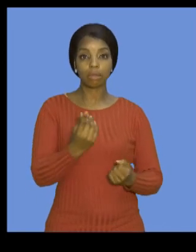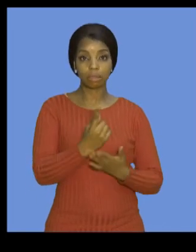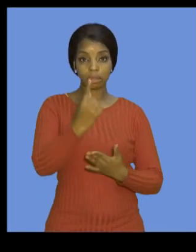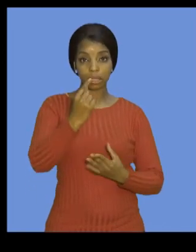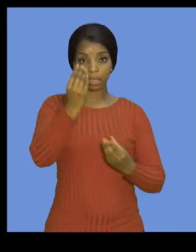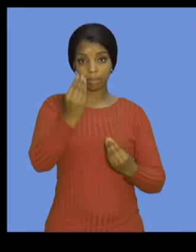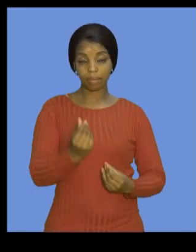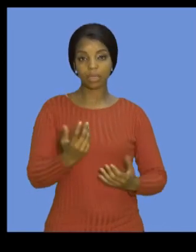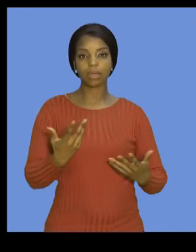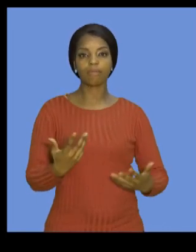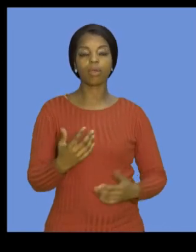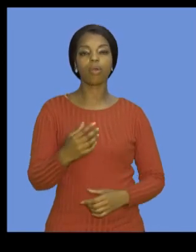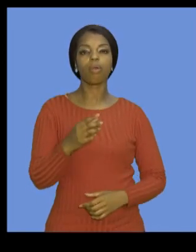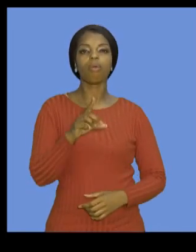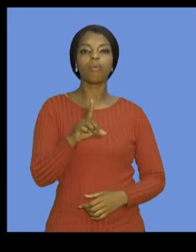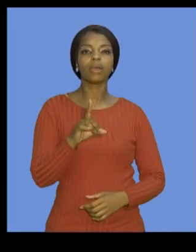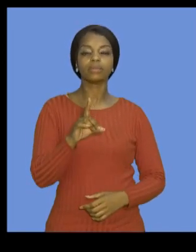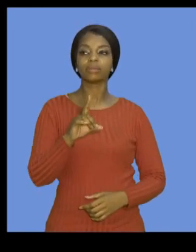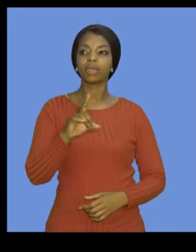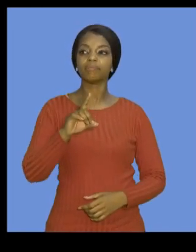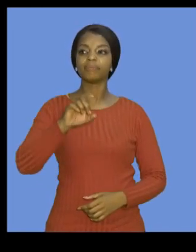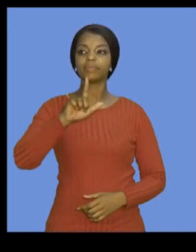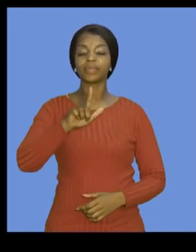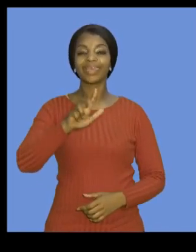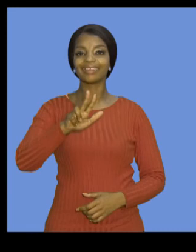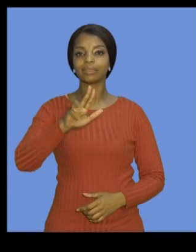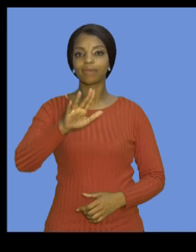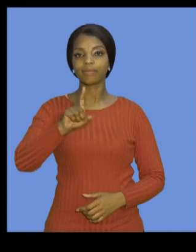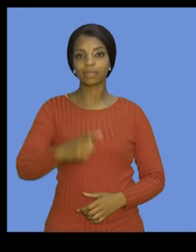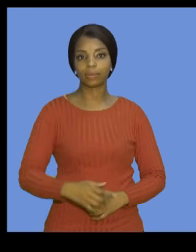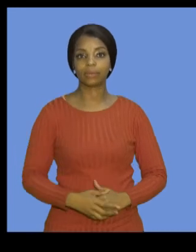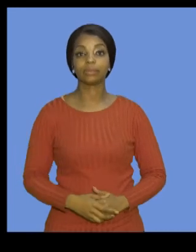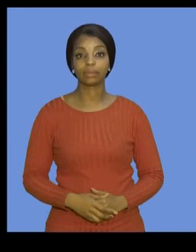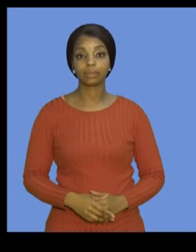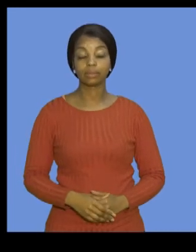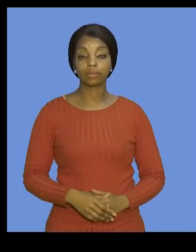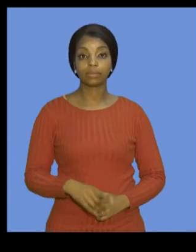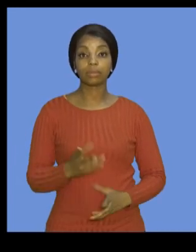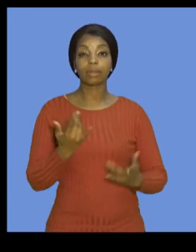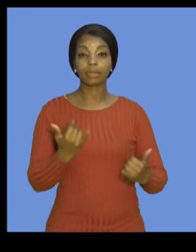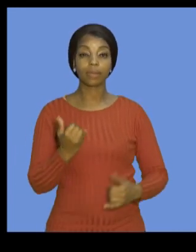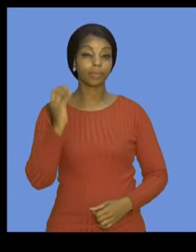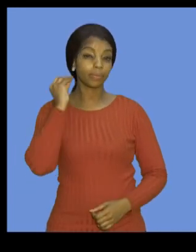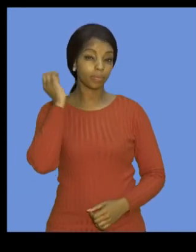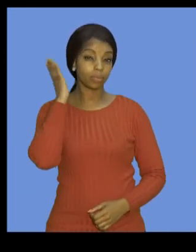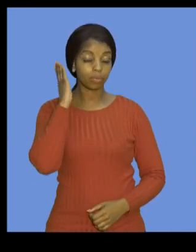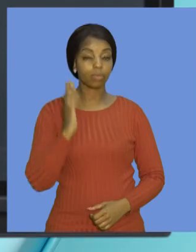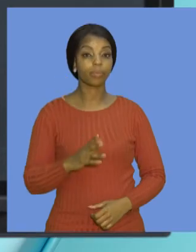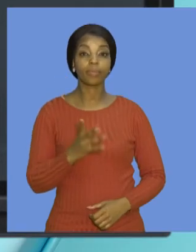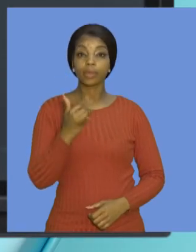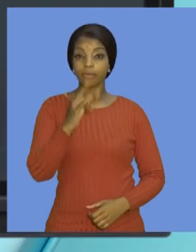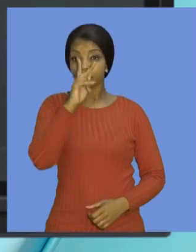185,000. Then Maria puts down a cash deposit. Now, guys, let's understand. As soon as you see